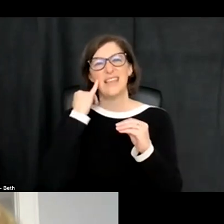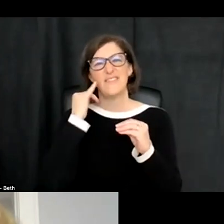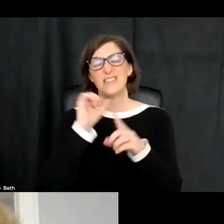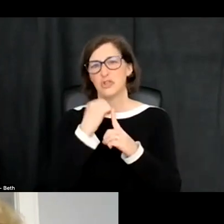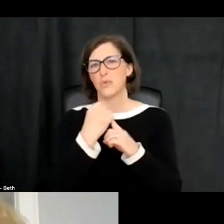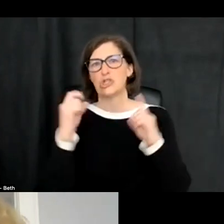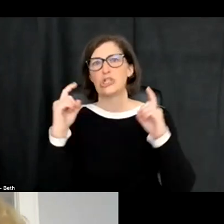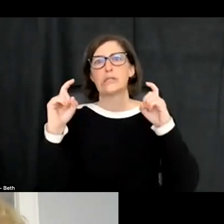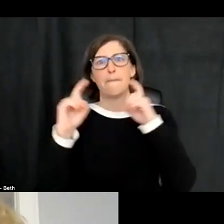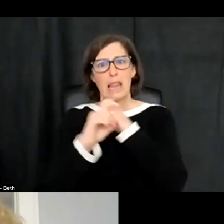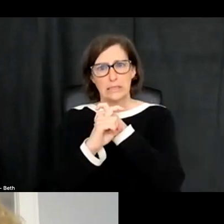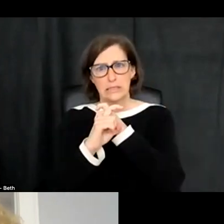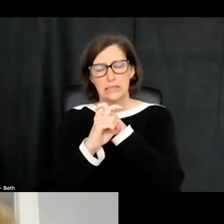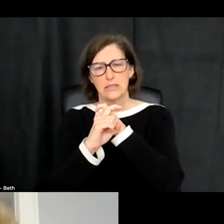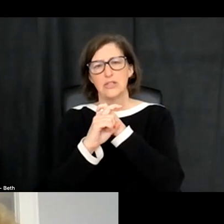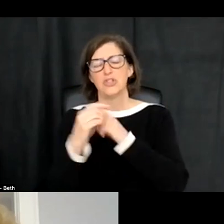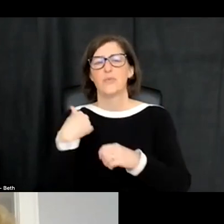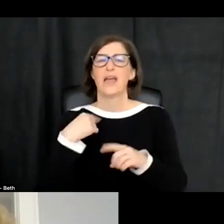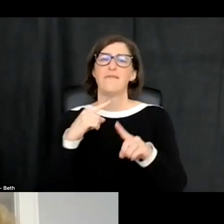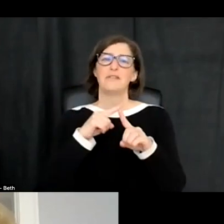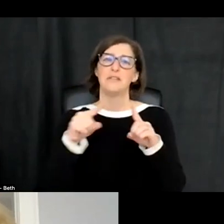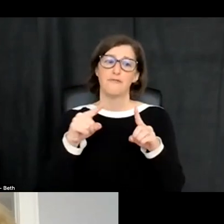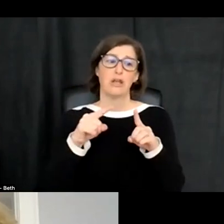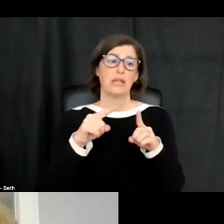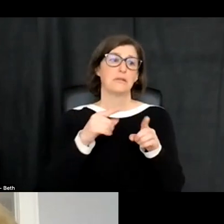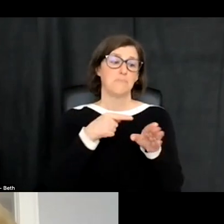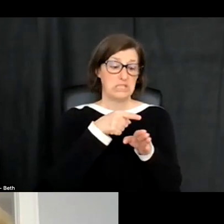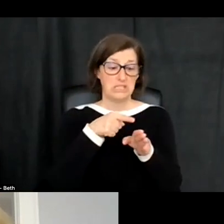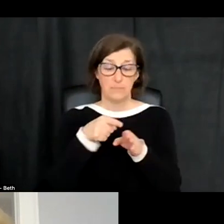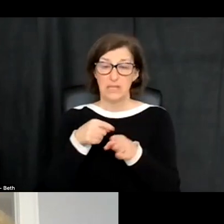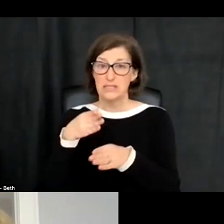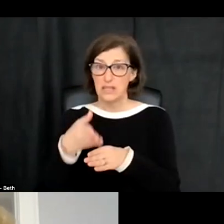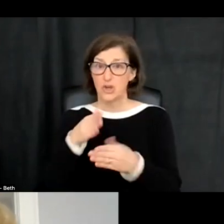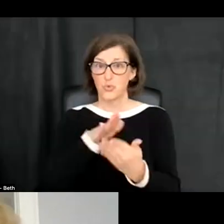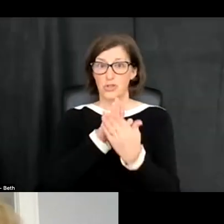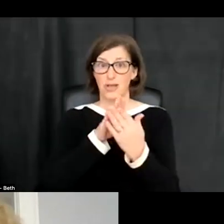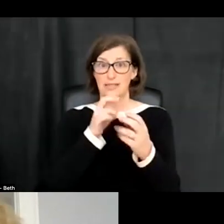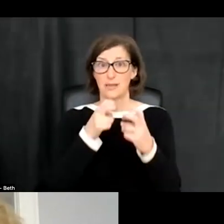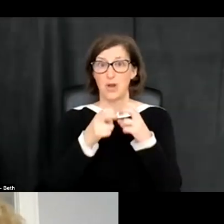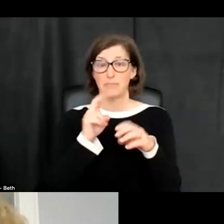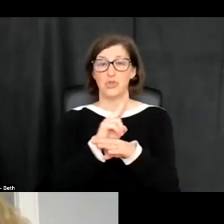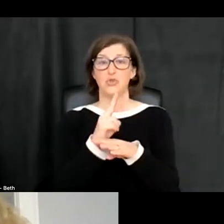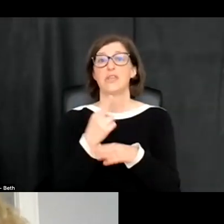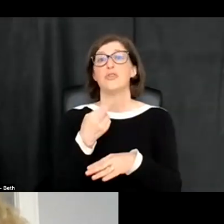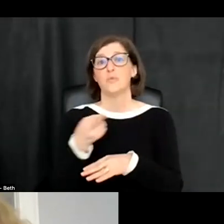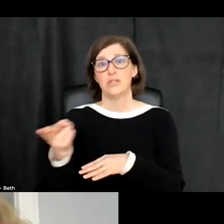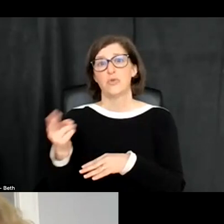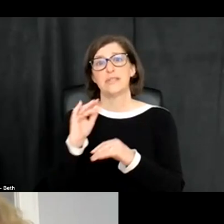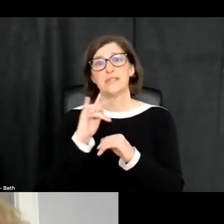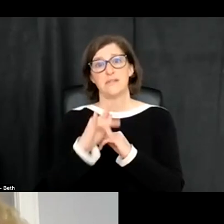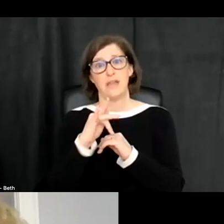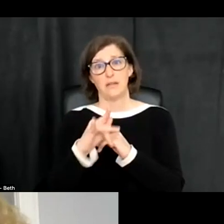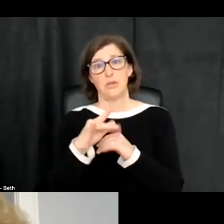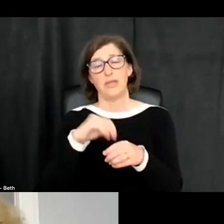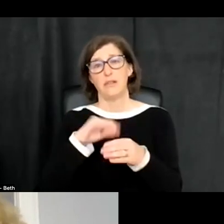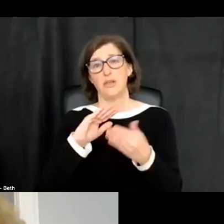we kind of have a lot of different disciplines in there to address the problems using the resources that are available in the